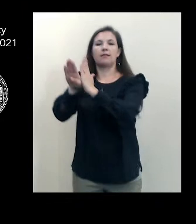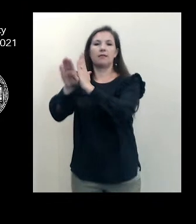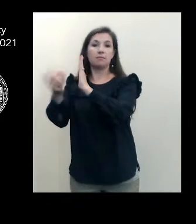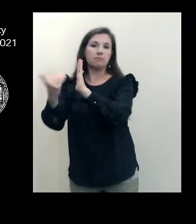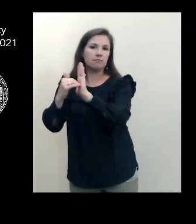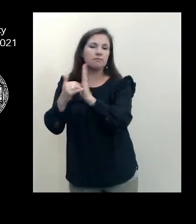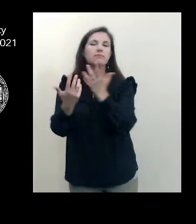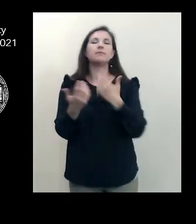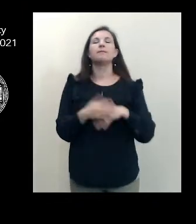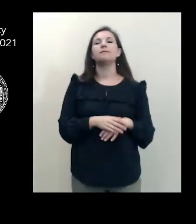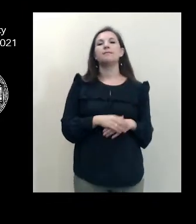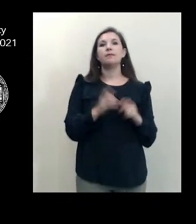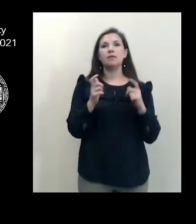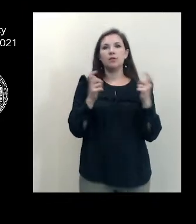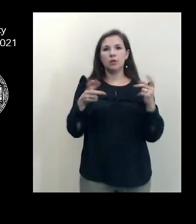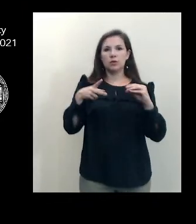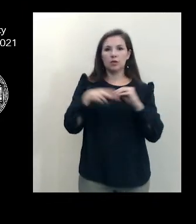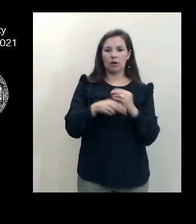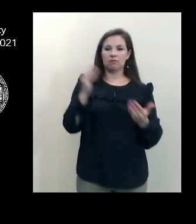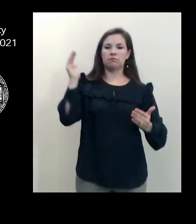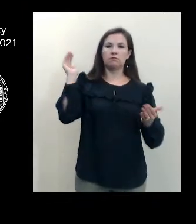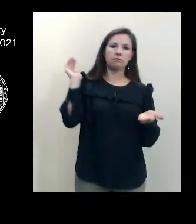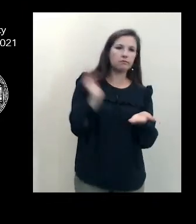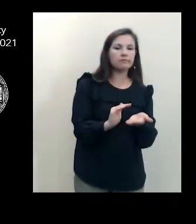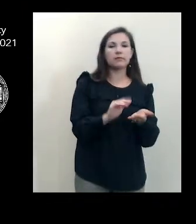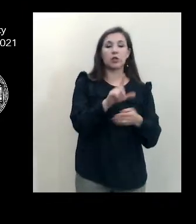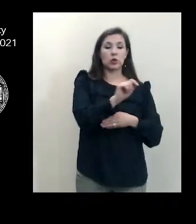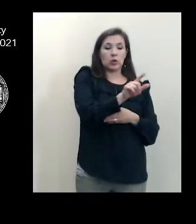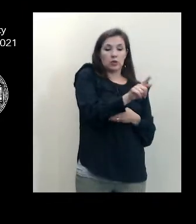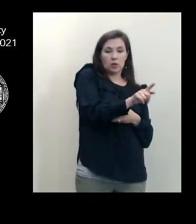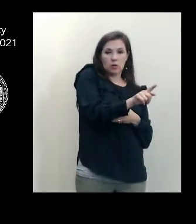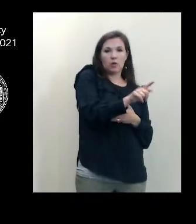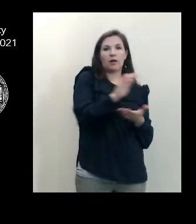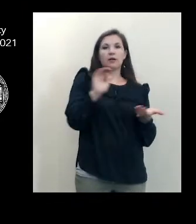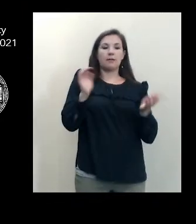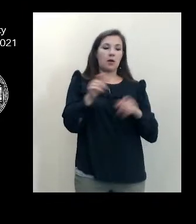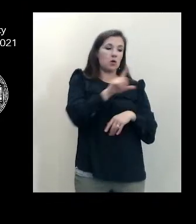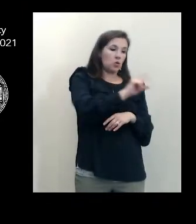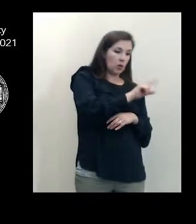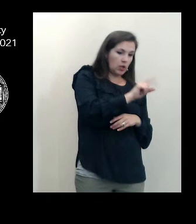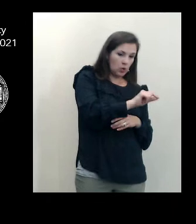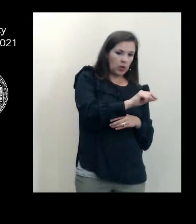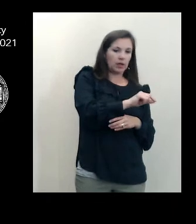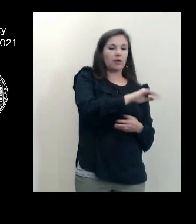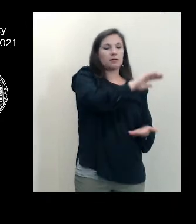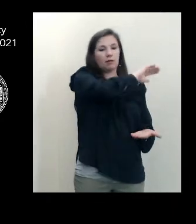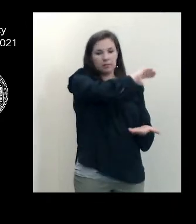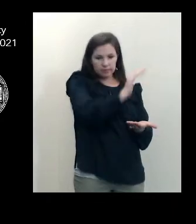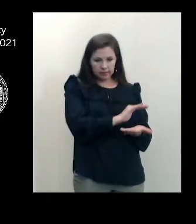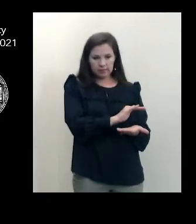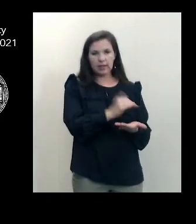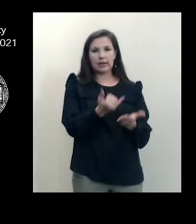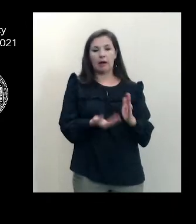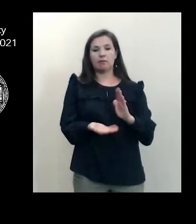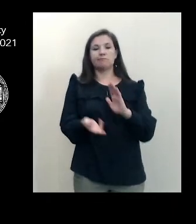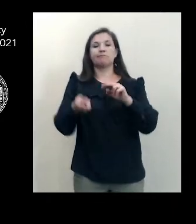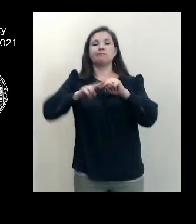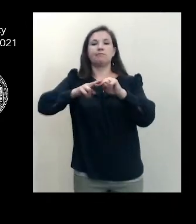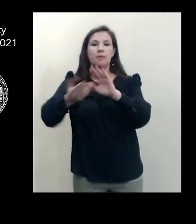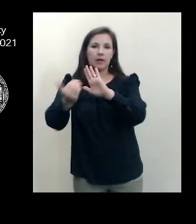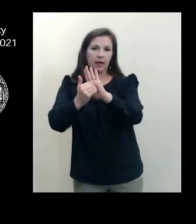with regards to the 2021 budget from where we were in 2020, and it's primarily because